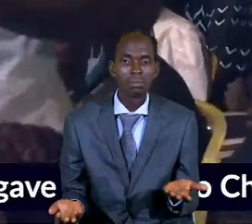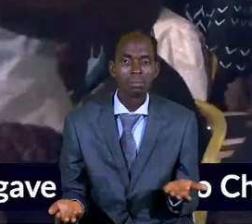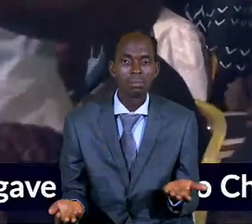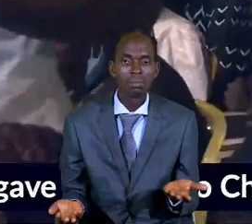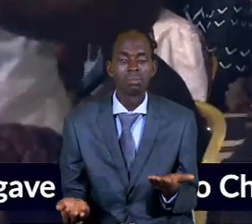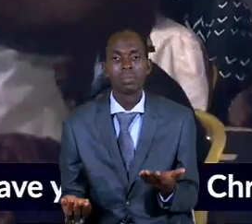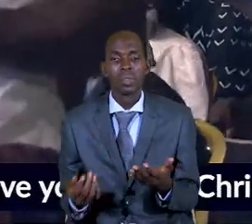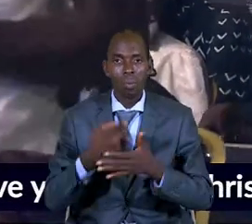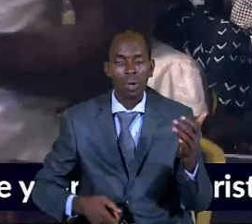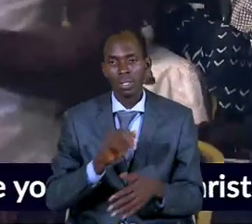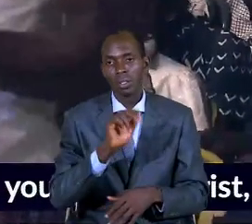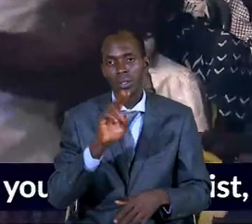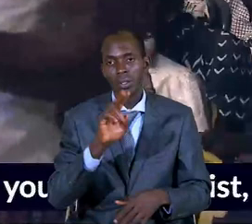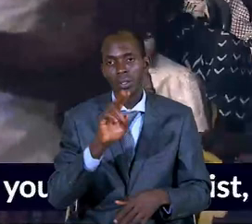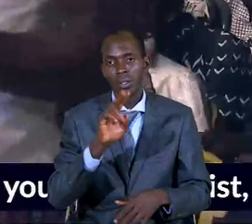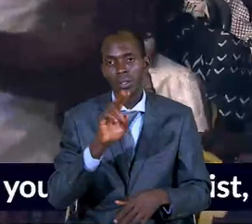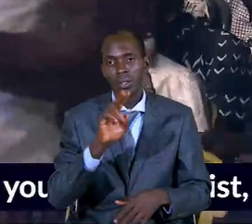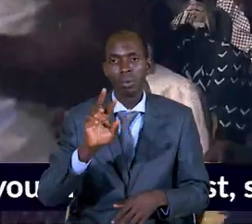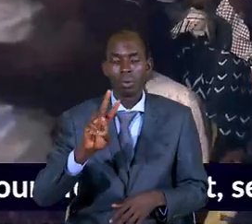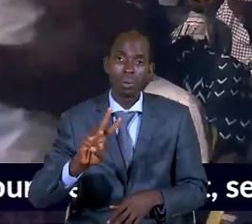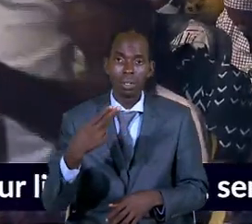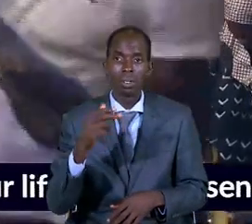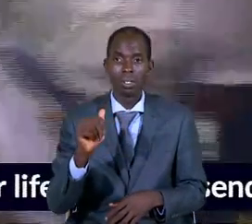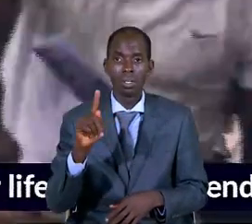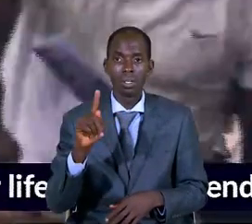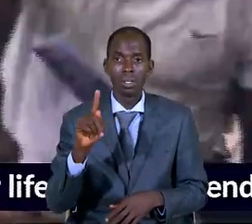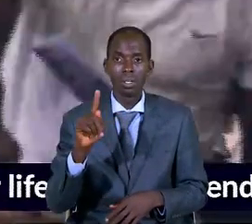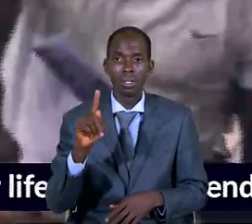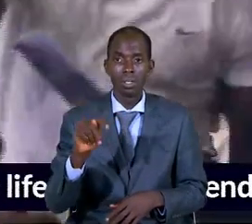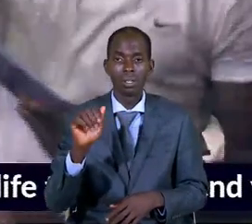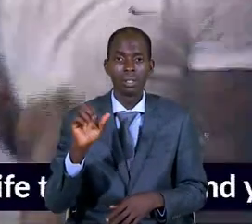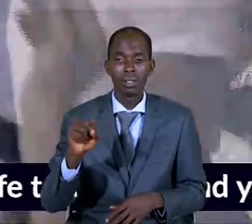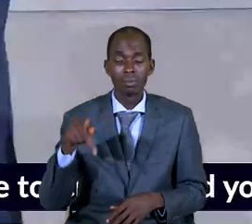also fill the form online.